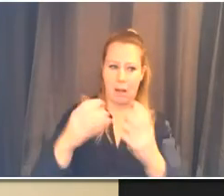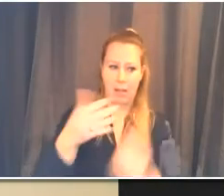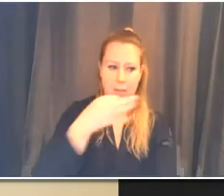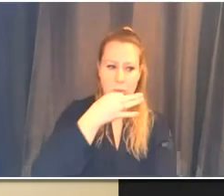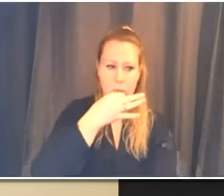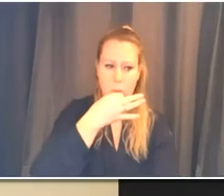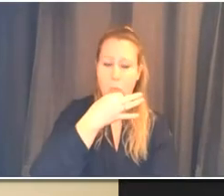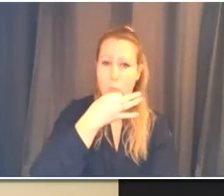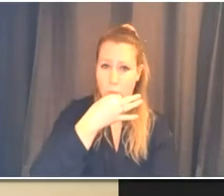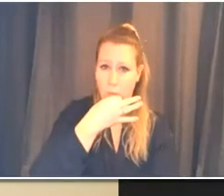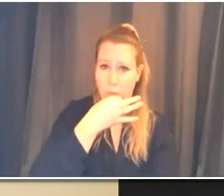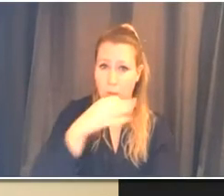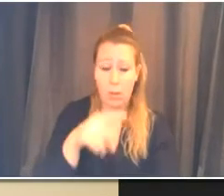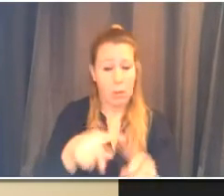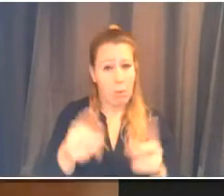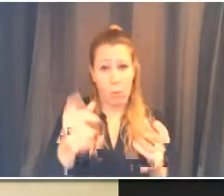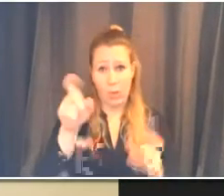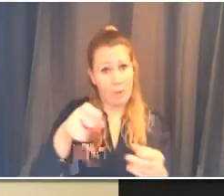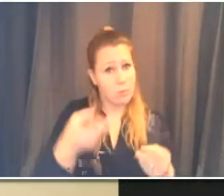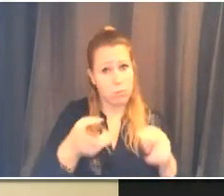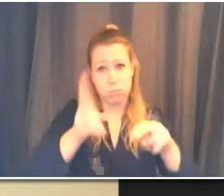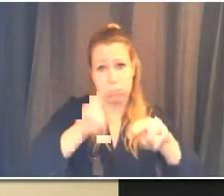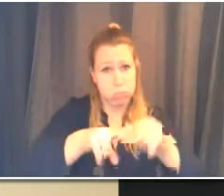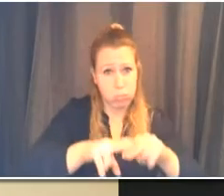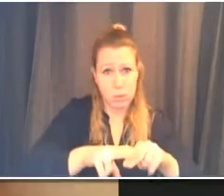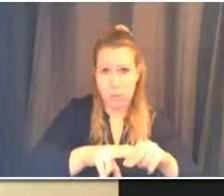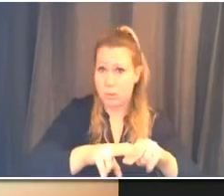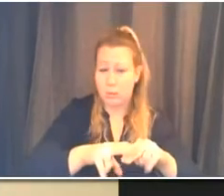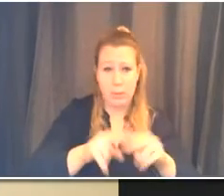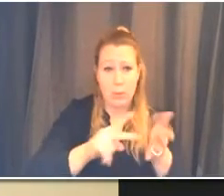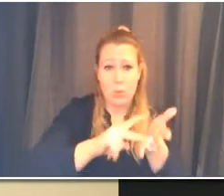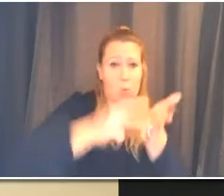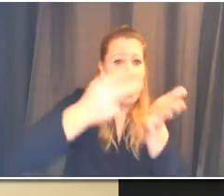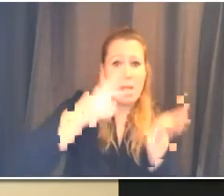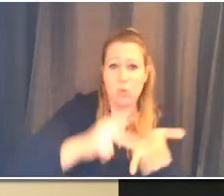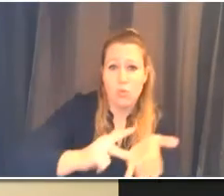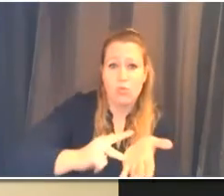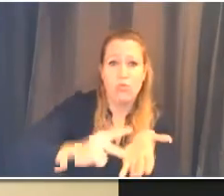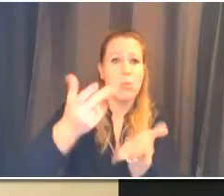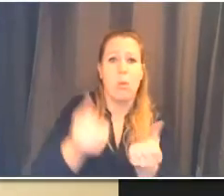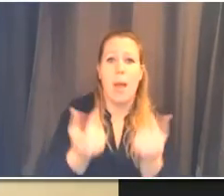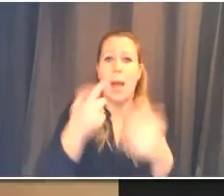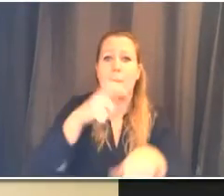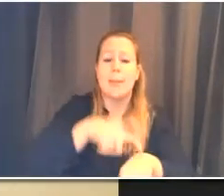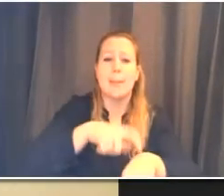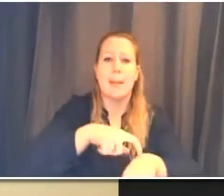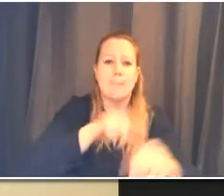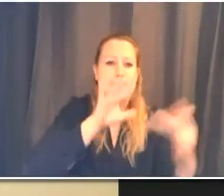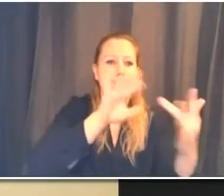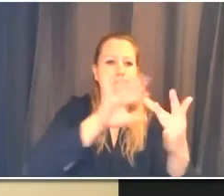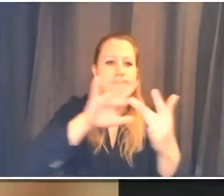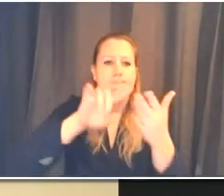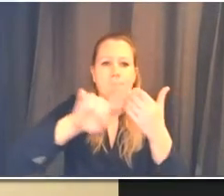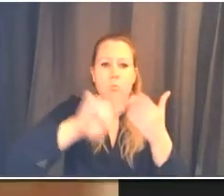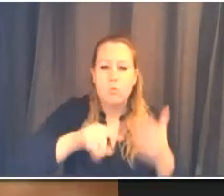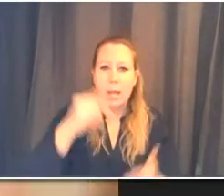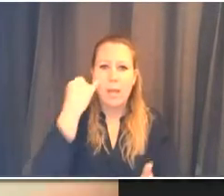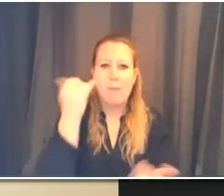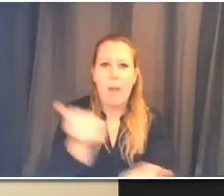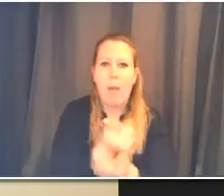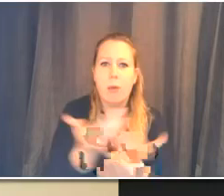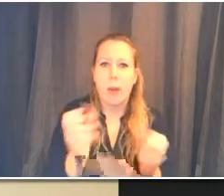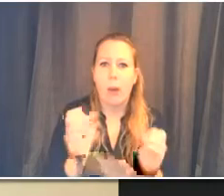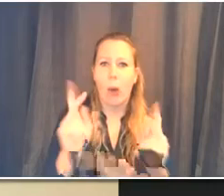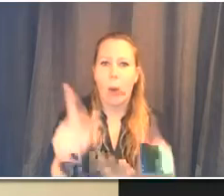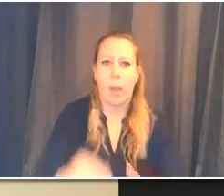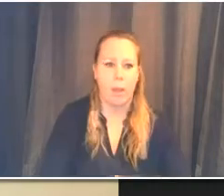wanted to make that clear I'm not I'm not here to attack you we're on the same side on this issue I want the NYPD to have